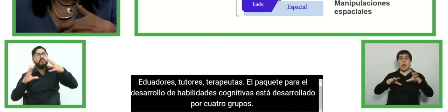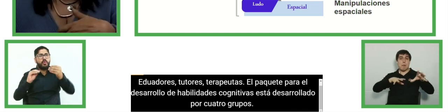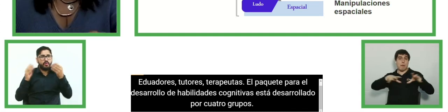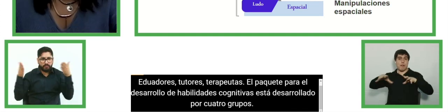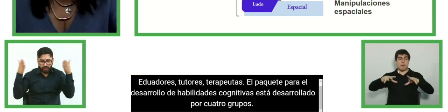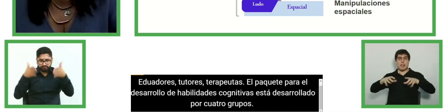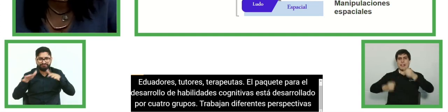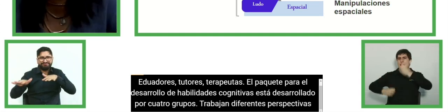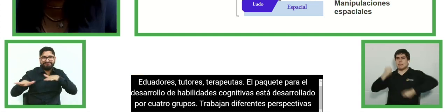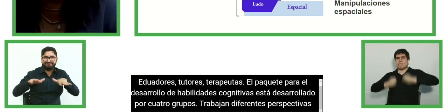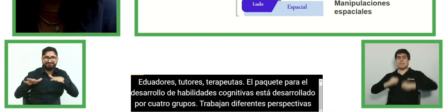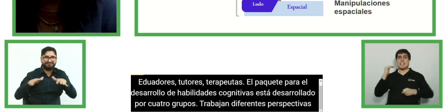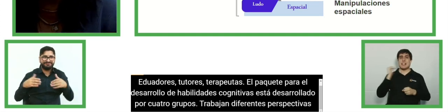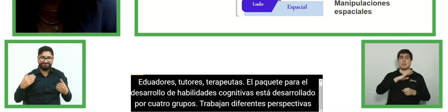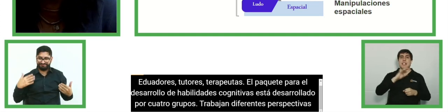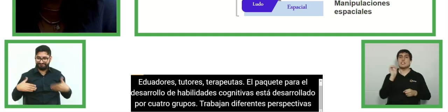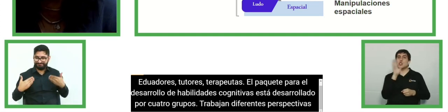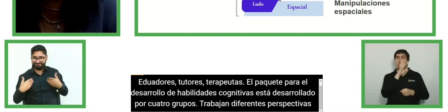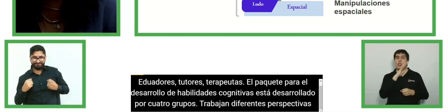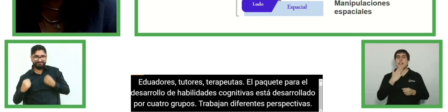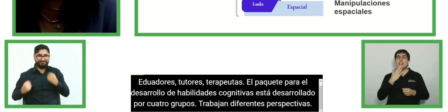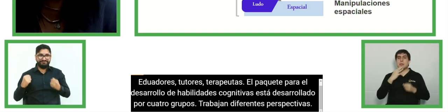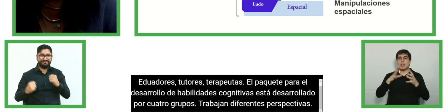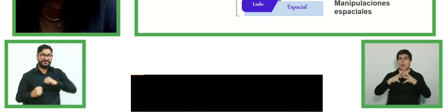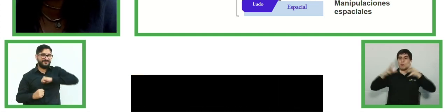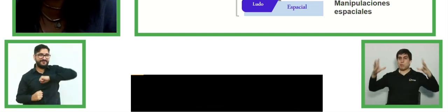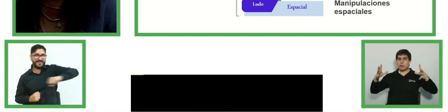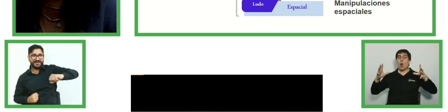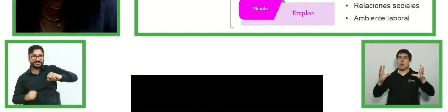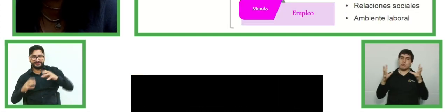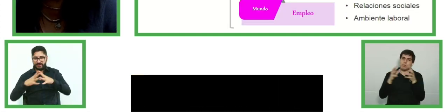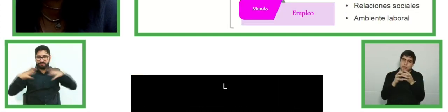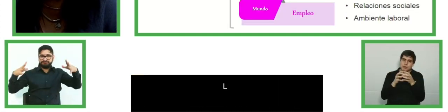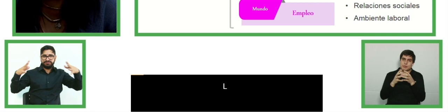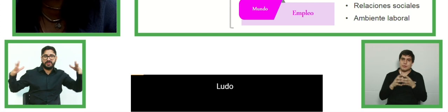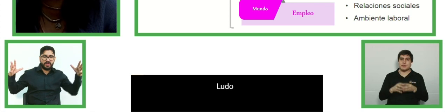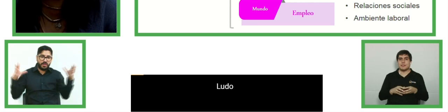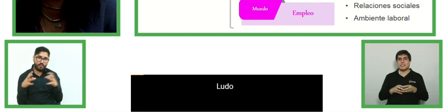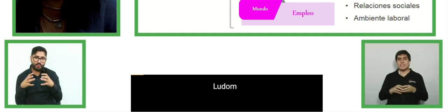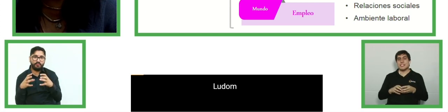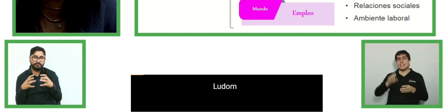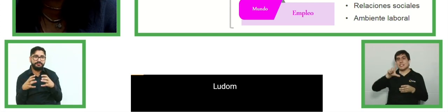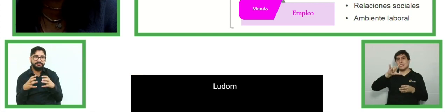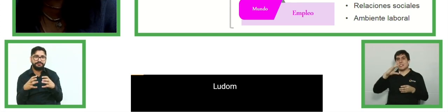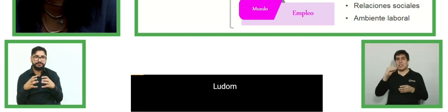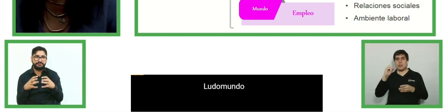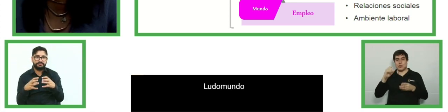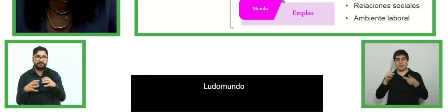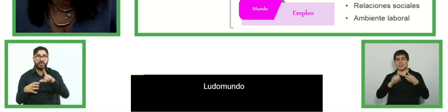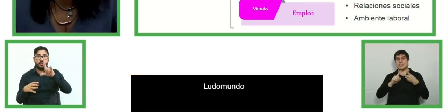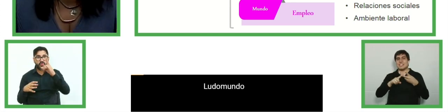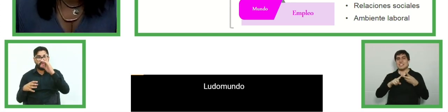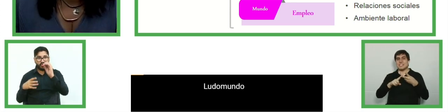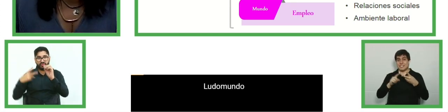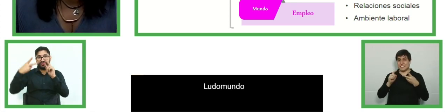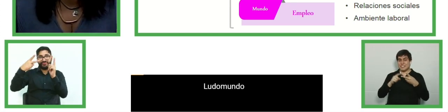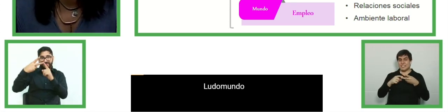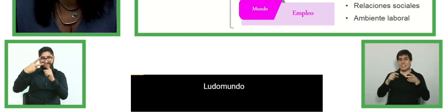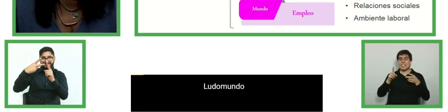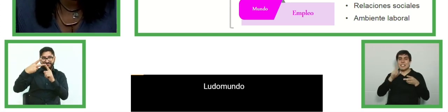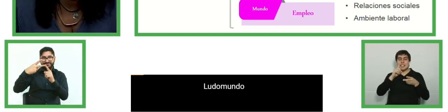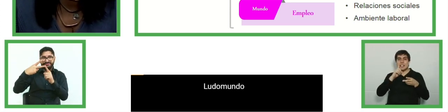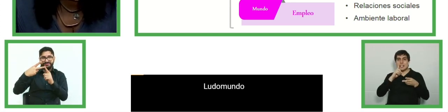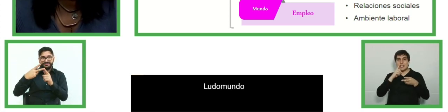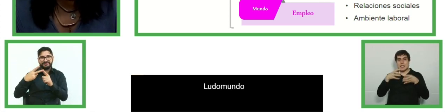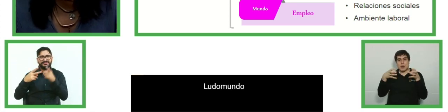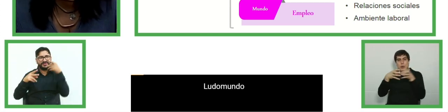and color. Ludo Mundo is the second package. It presents micro games grouped in three scenarios: